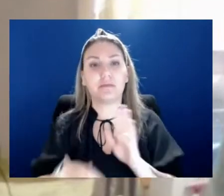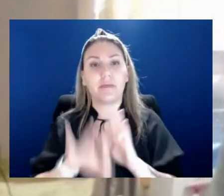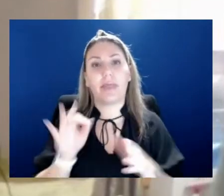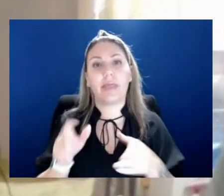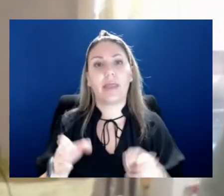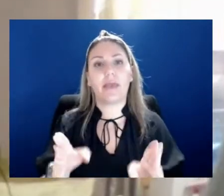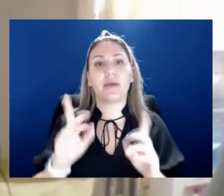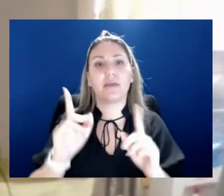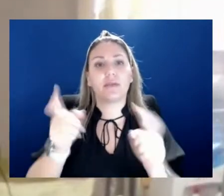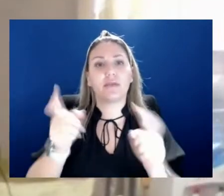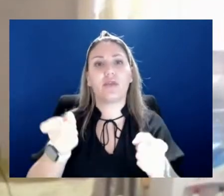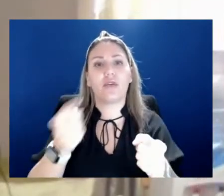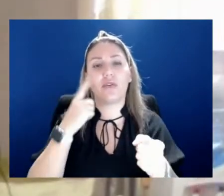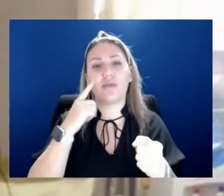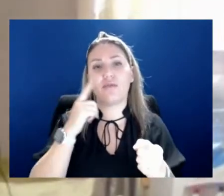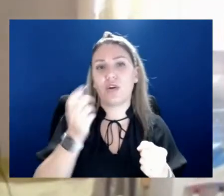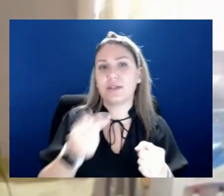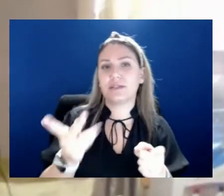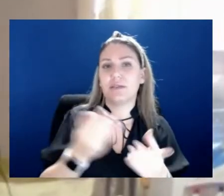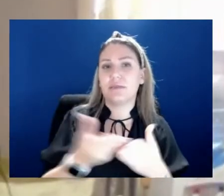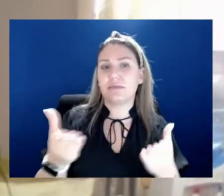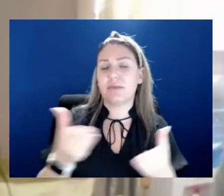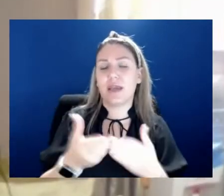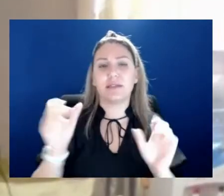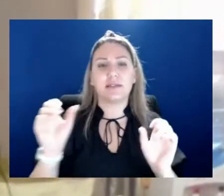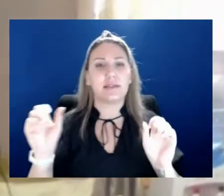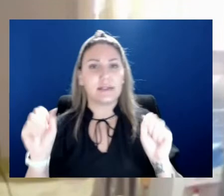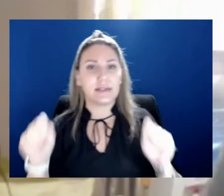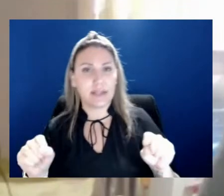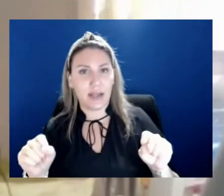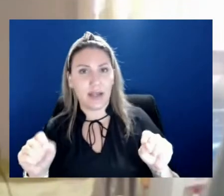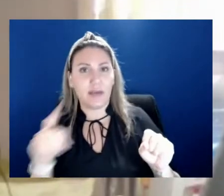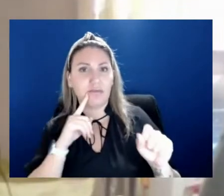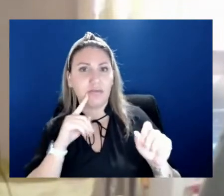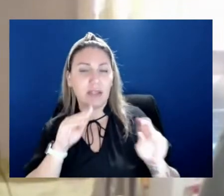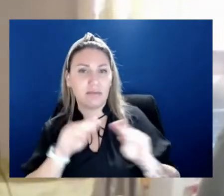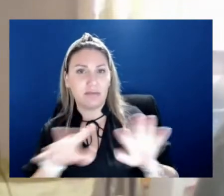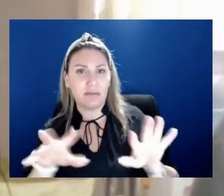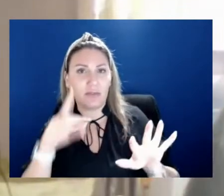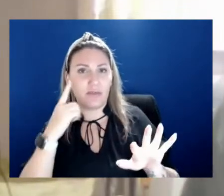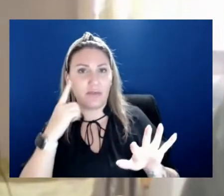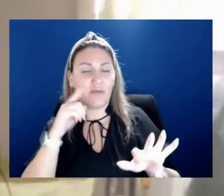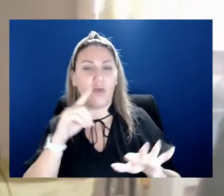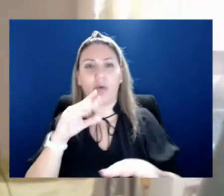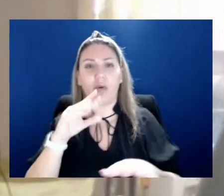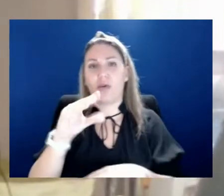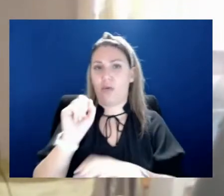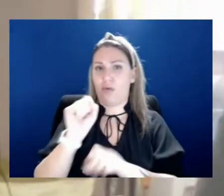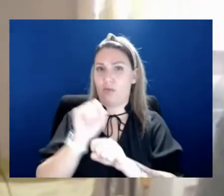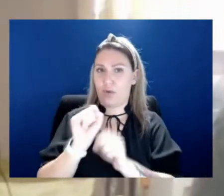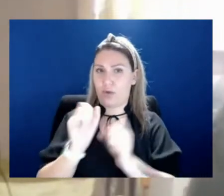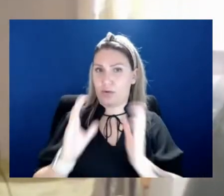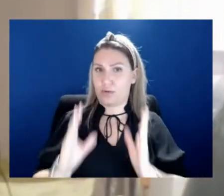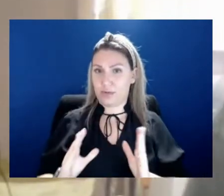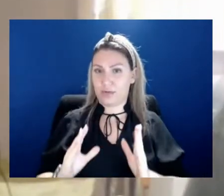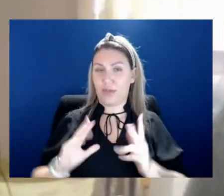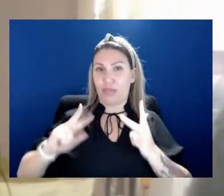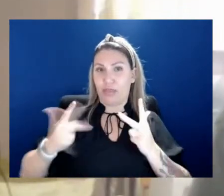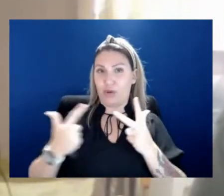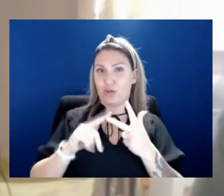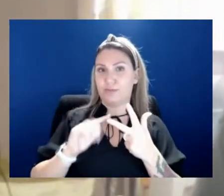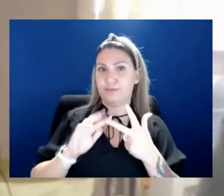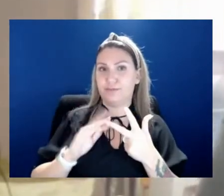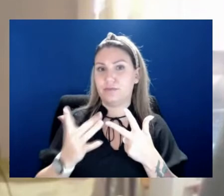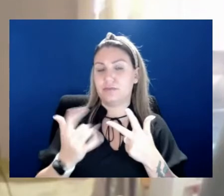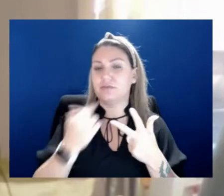to donate so that some of these supplies could be procured for my colleagues here. The third thing I'd like to